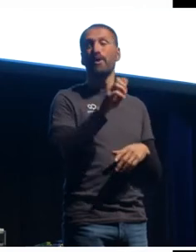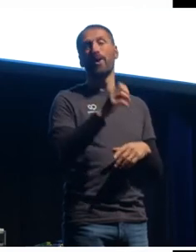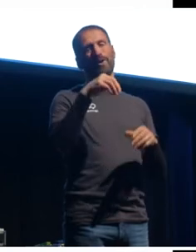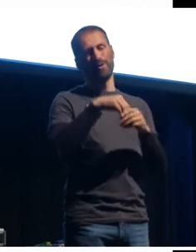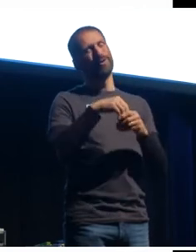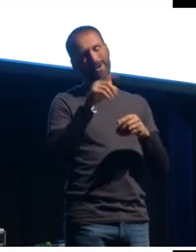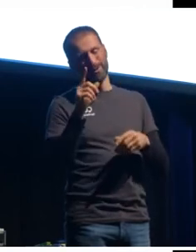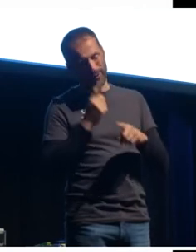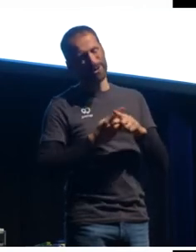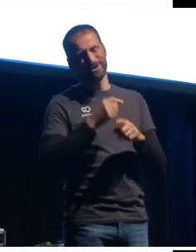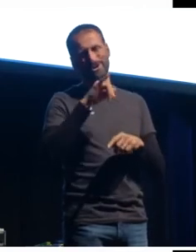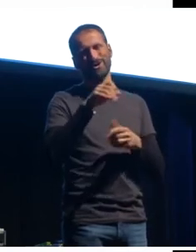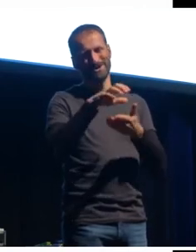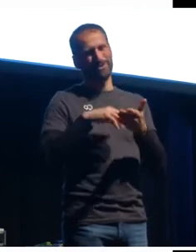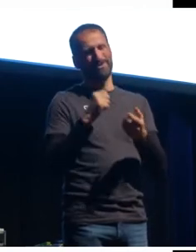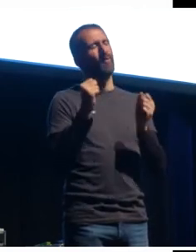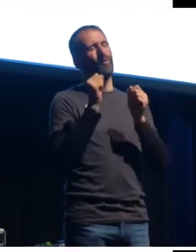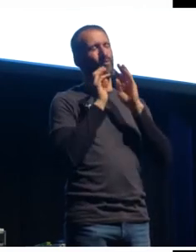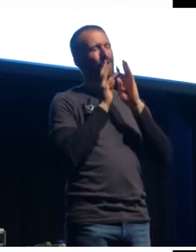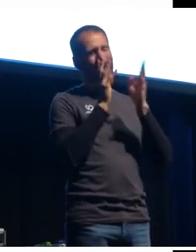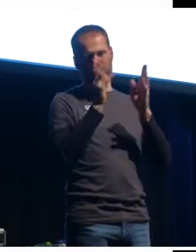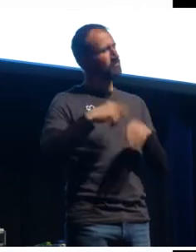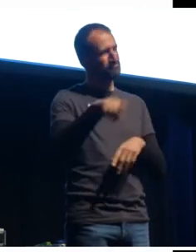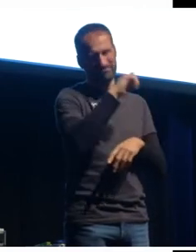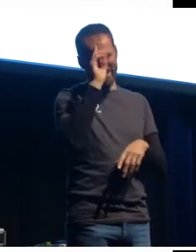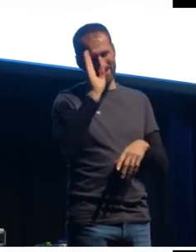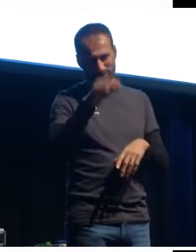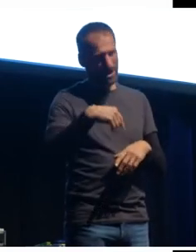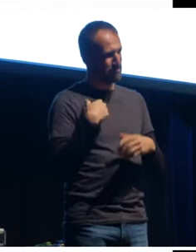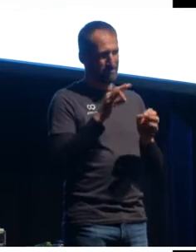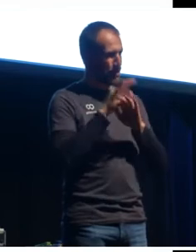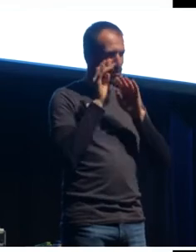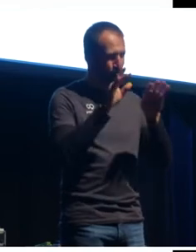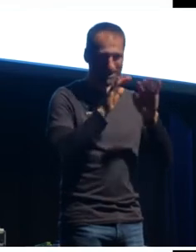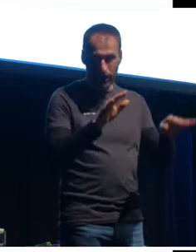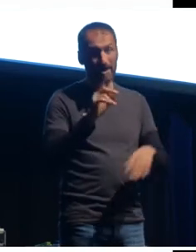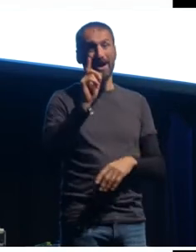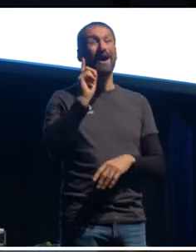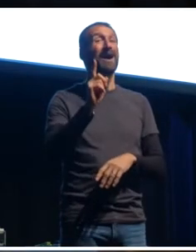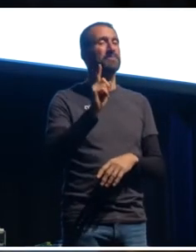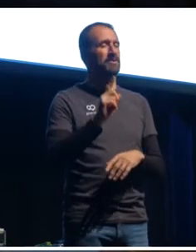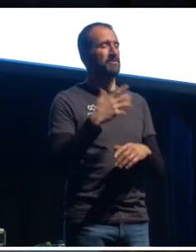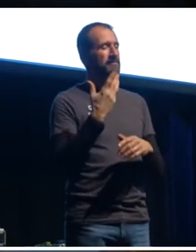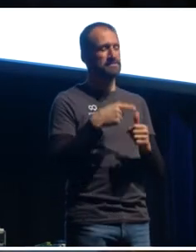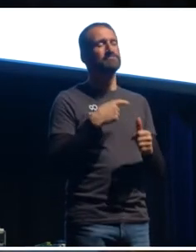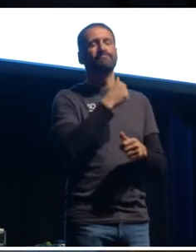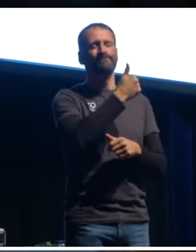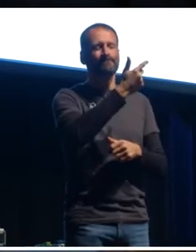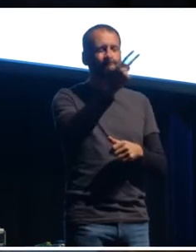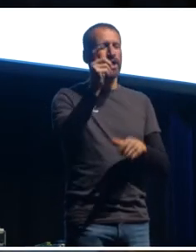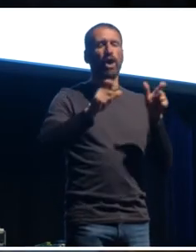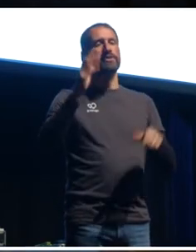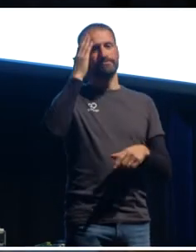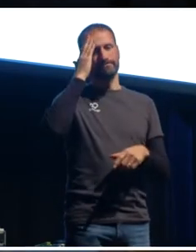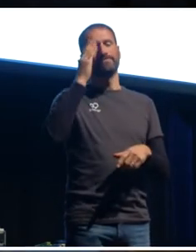here. But in reality, the two things that we're most excited about is that a lot of people know JavaScript. If